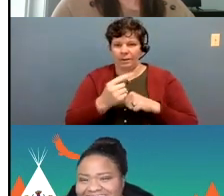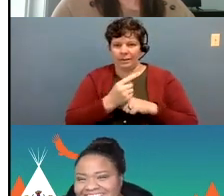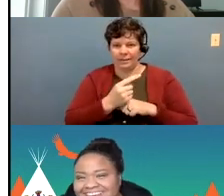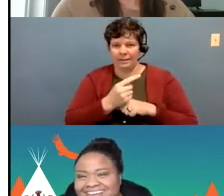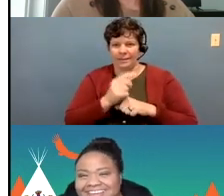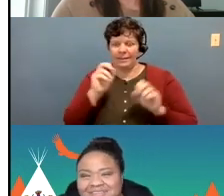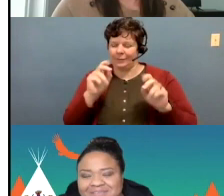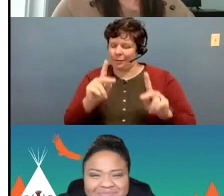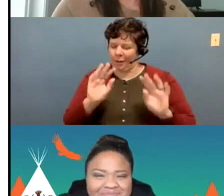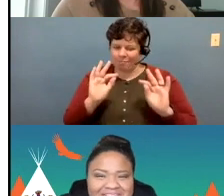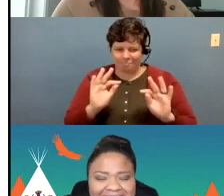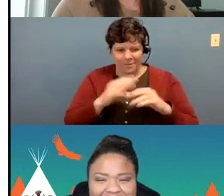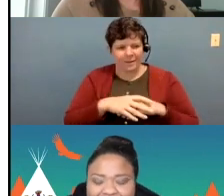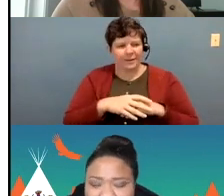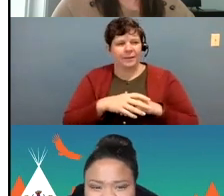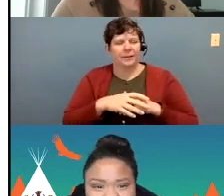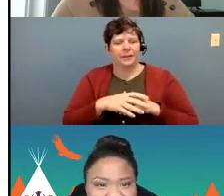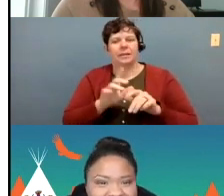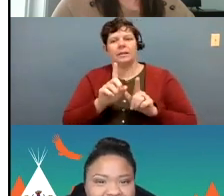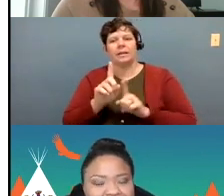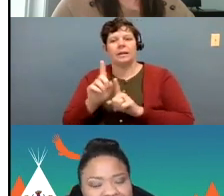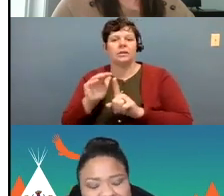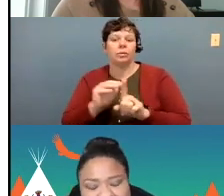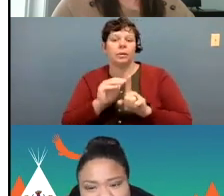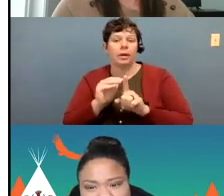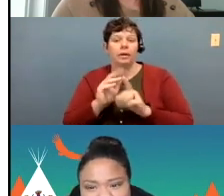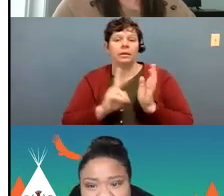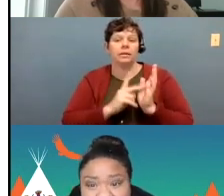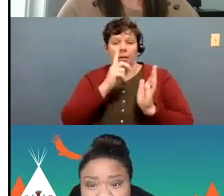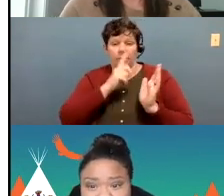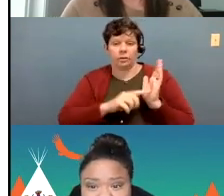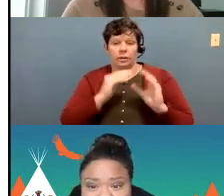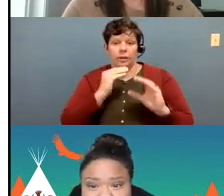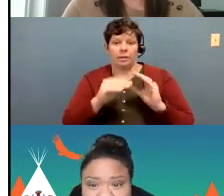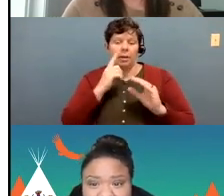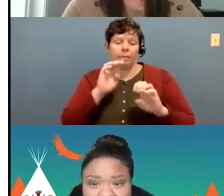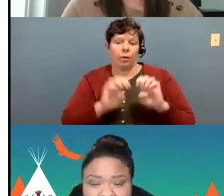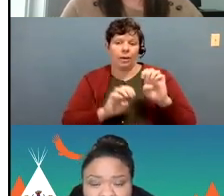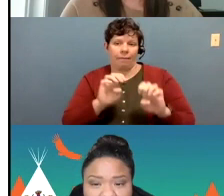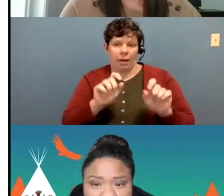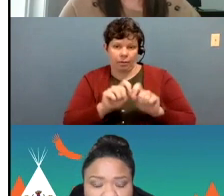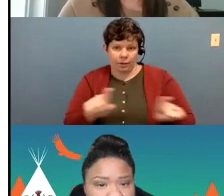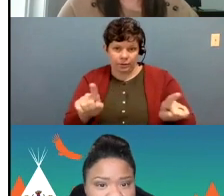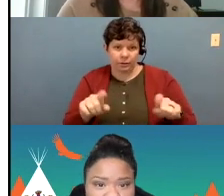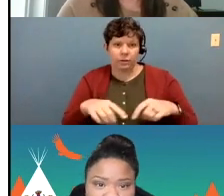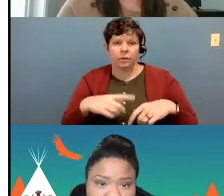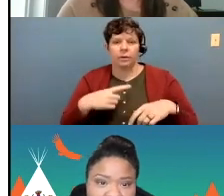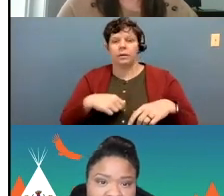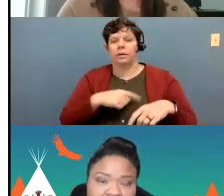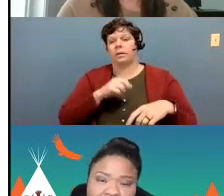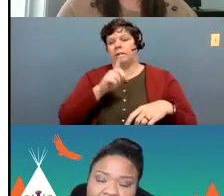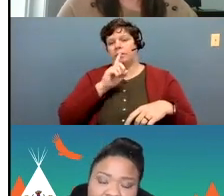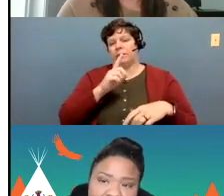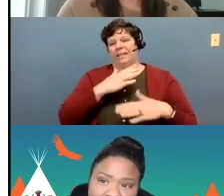okay. As a reminder, please double check your email for evaluations. We really